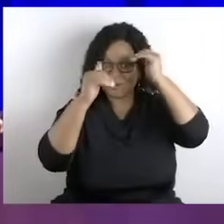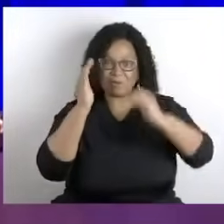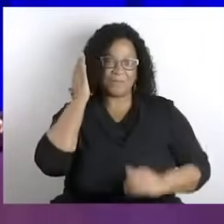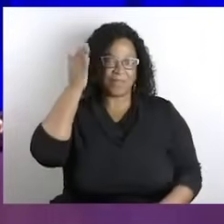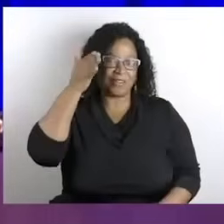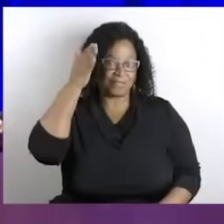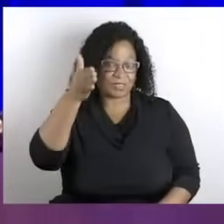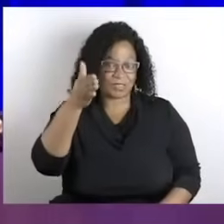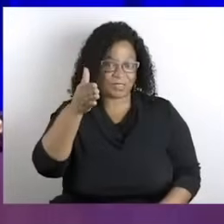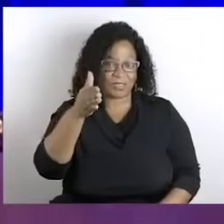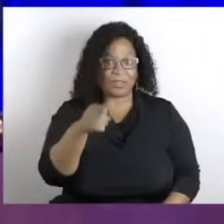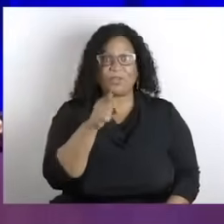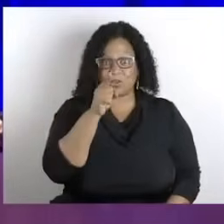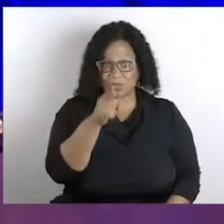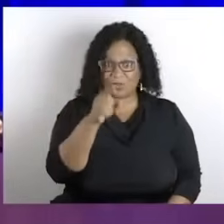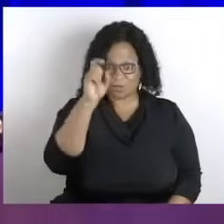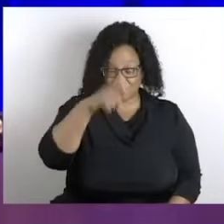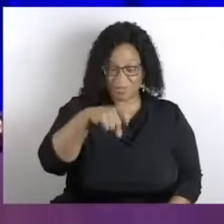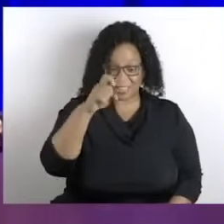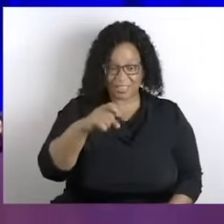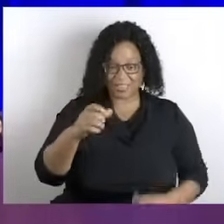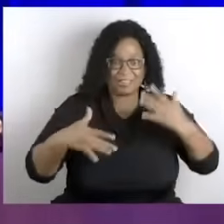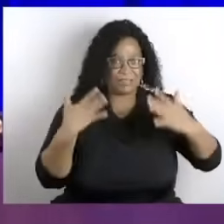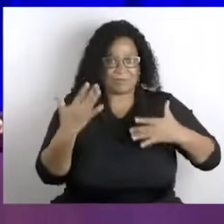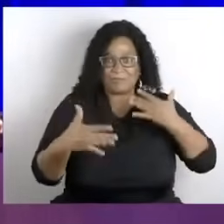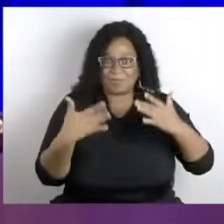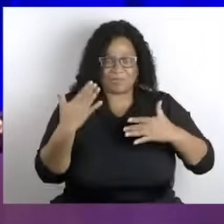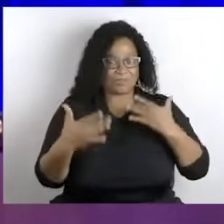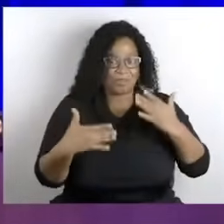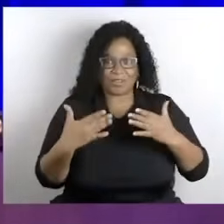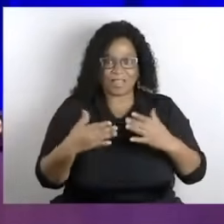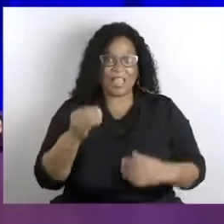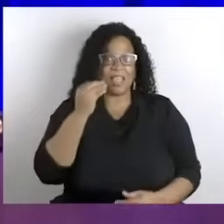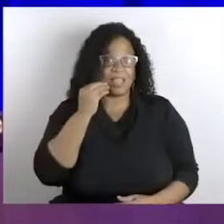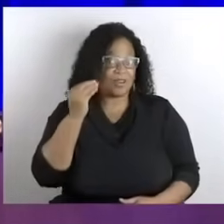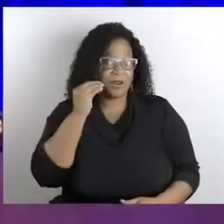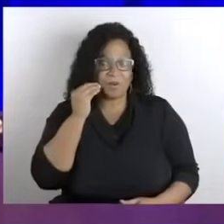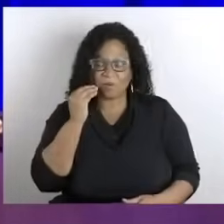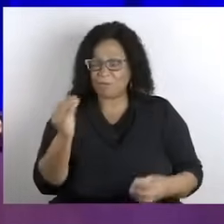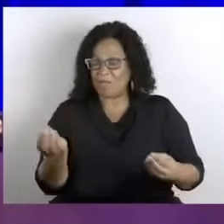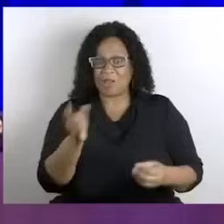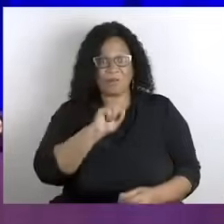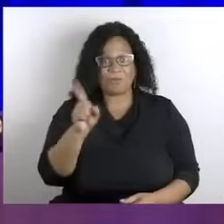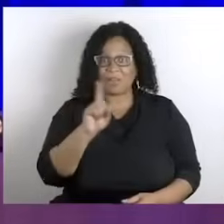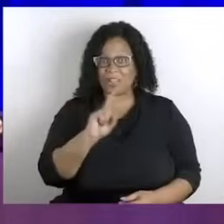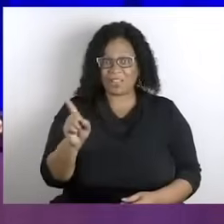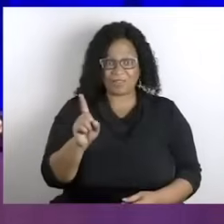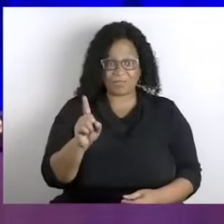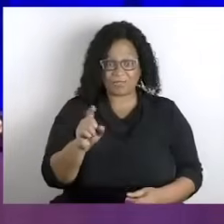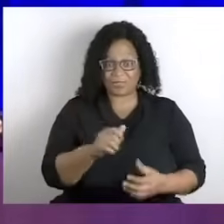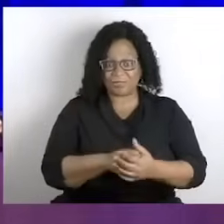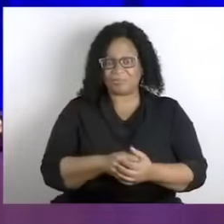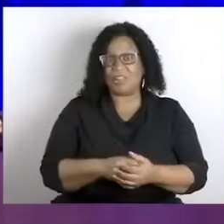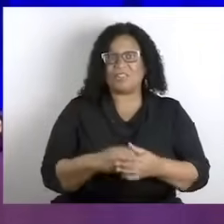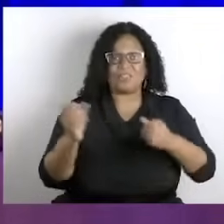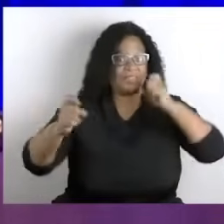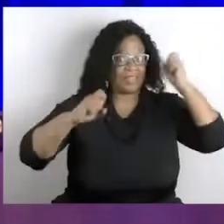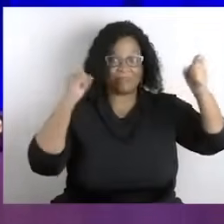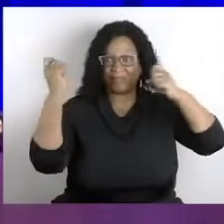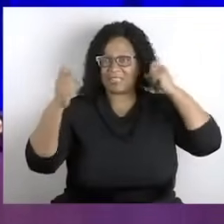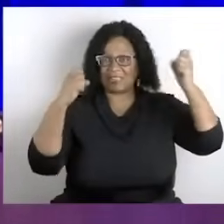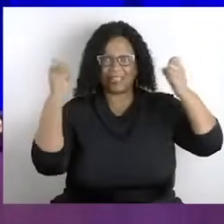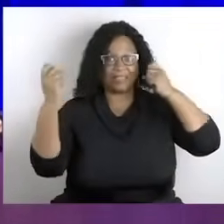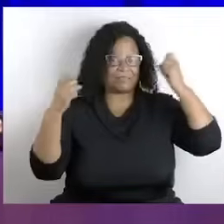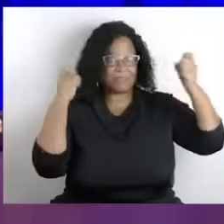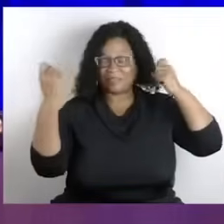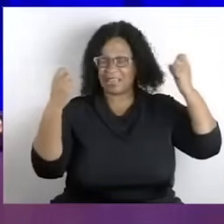be rejoicing right where you are. If you're in the theater room in your house, you ought to be celebrating God. If you're in your backyard, you ought to be thanking